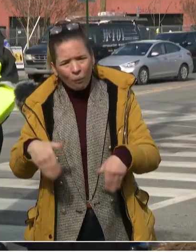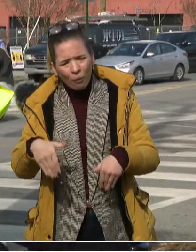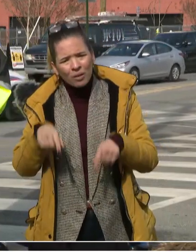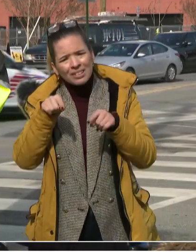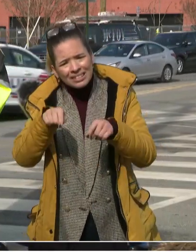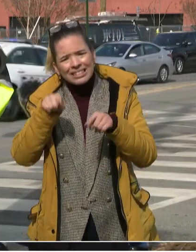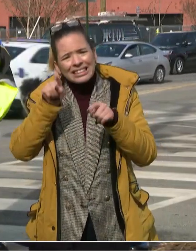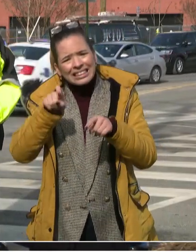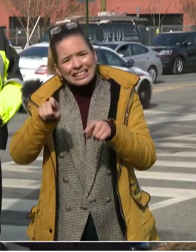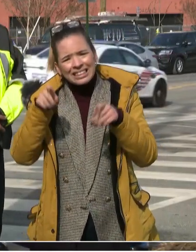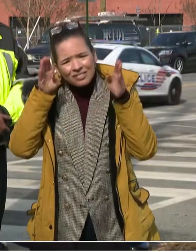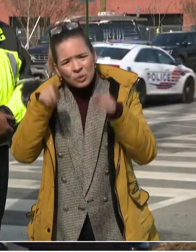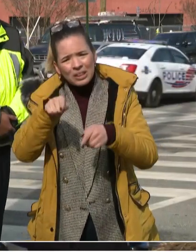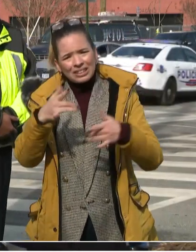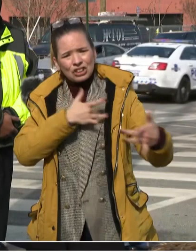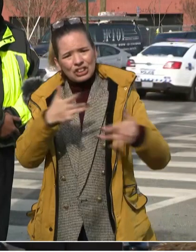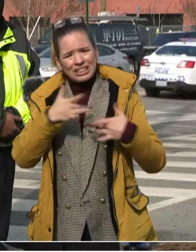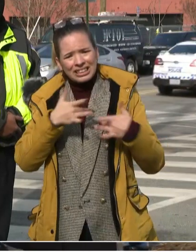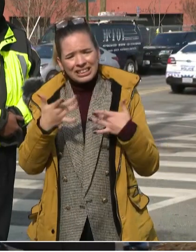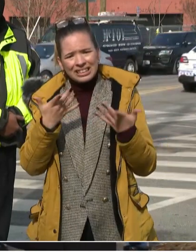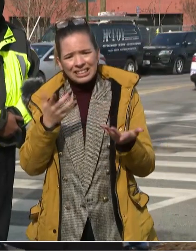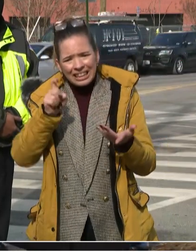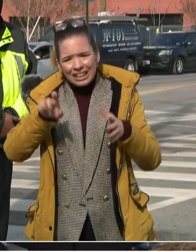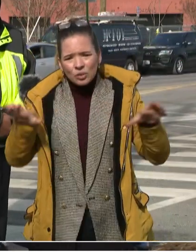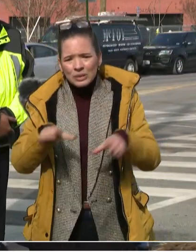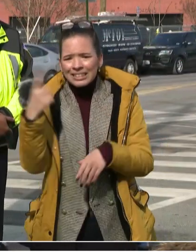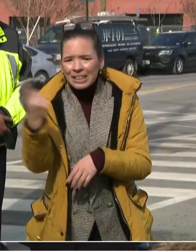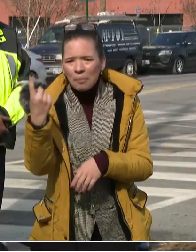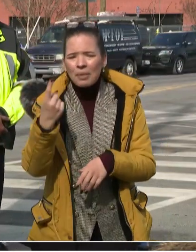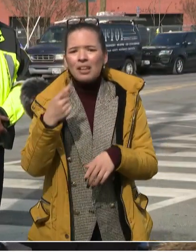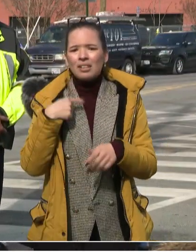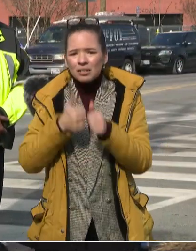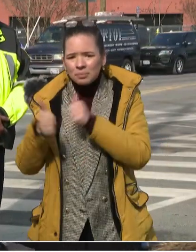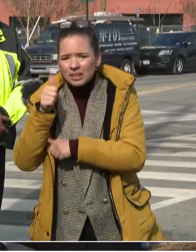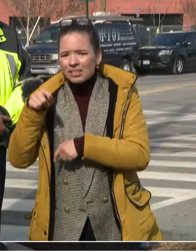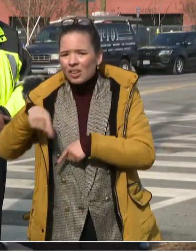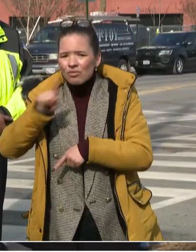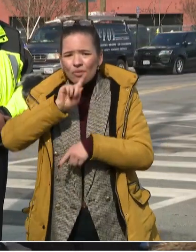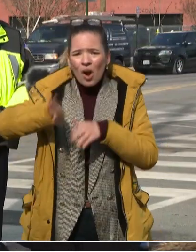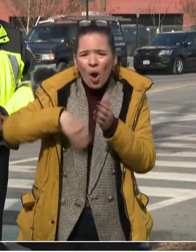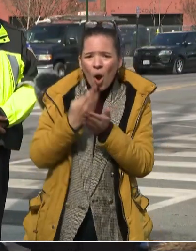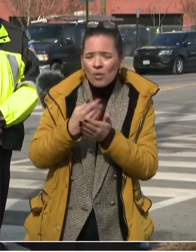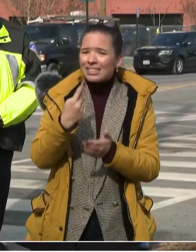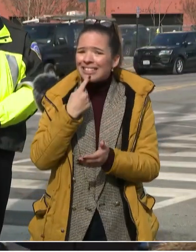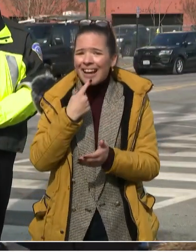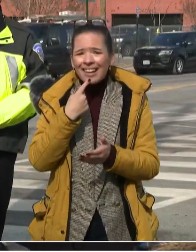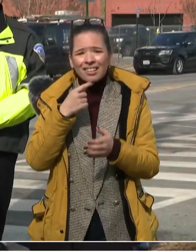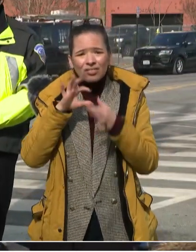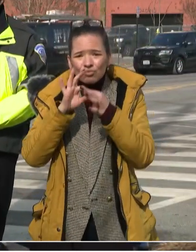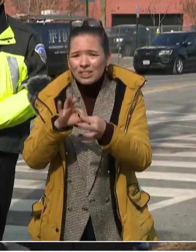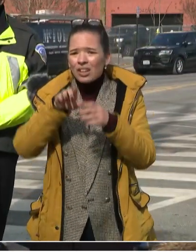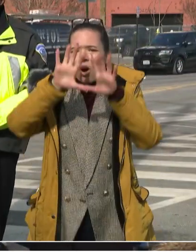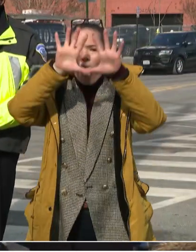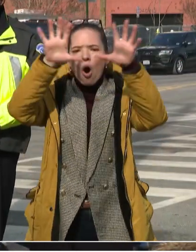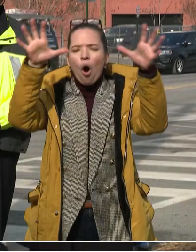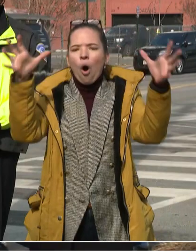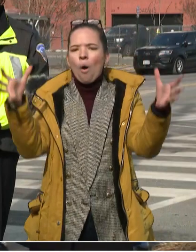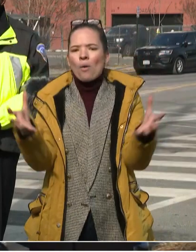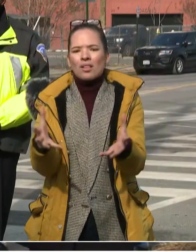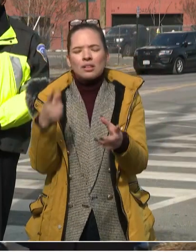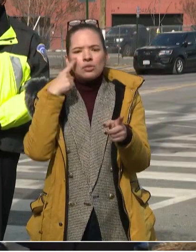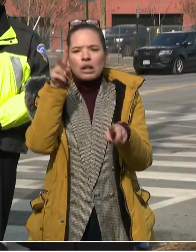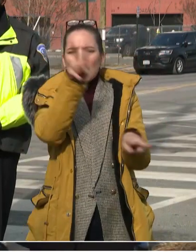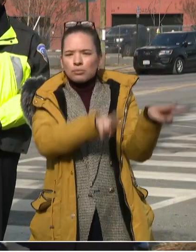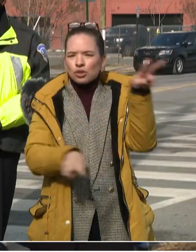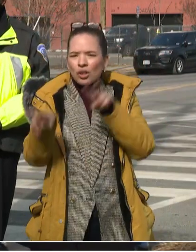And as the county executive, the mayor, and the chief have all said, it's a holistic look at the system, Mark. What is